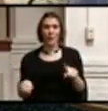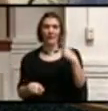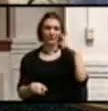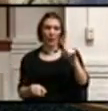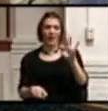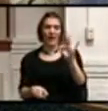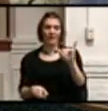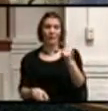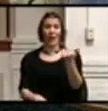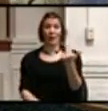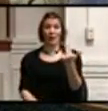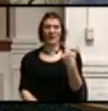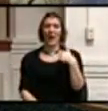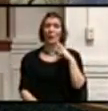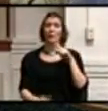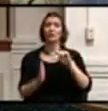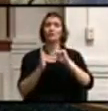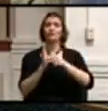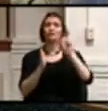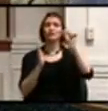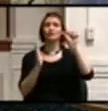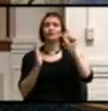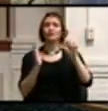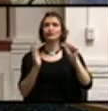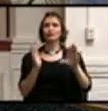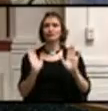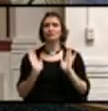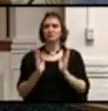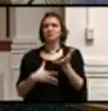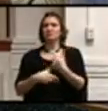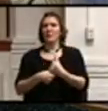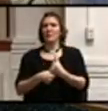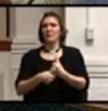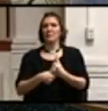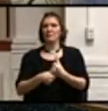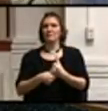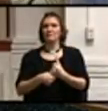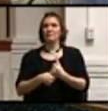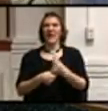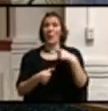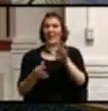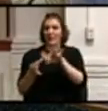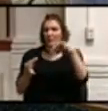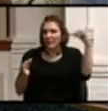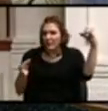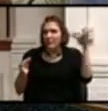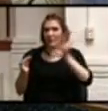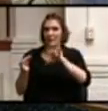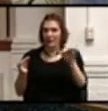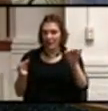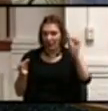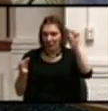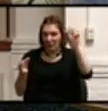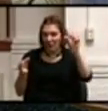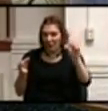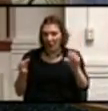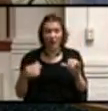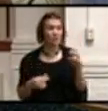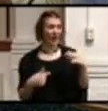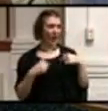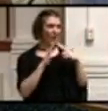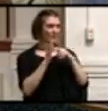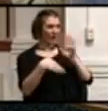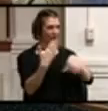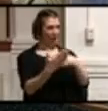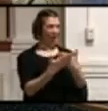2013, and I'm going to just go over some of the highlights from the audit, so I'll be going page by page. And I actually read it. Oh, the good whole job. Yeah, and